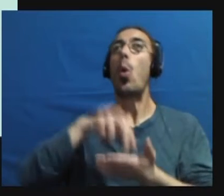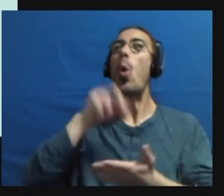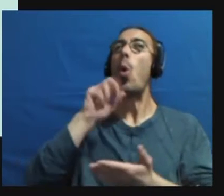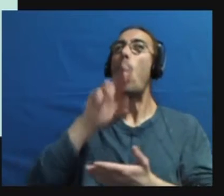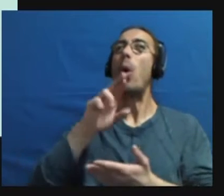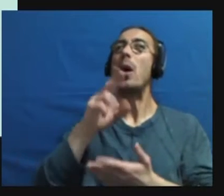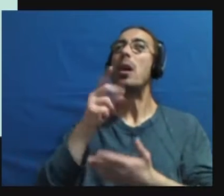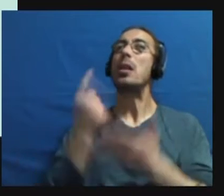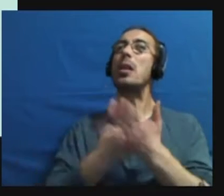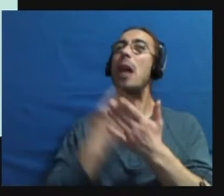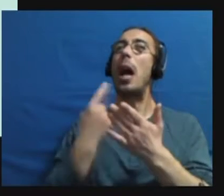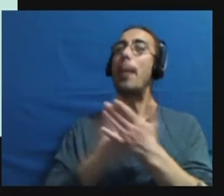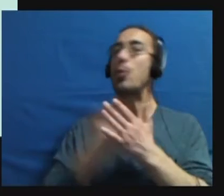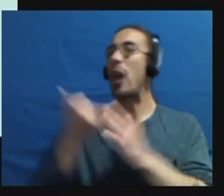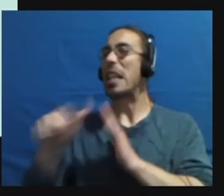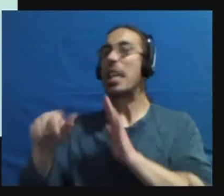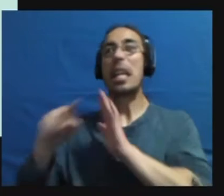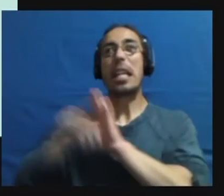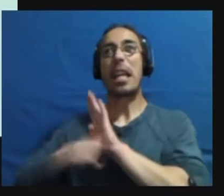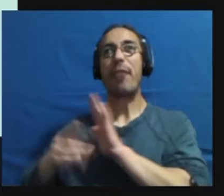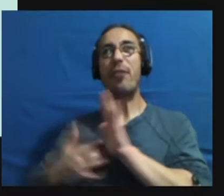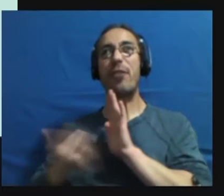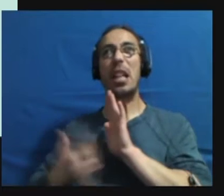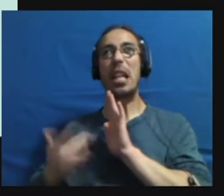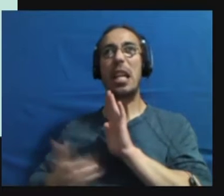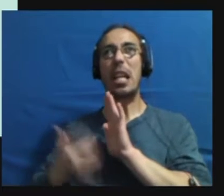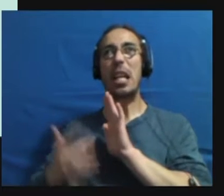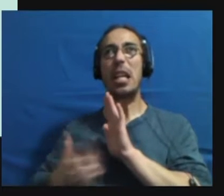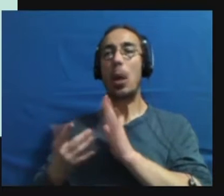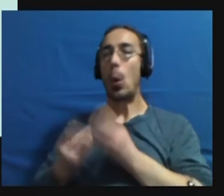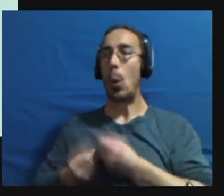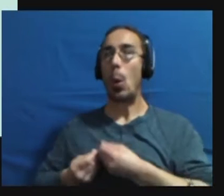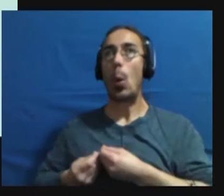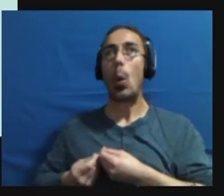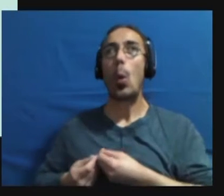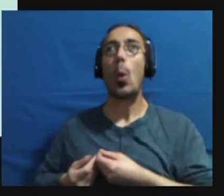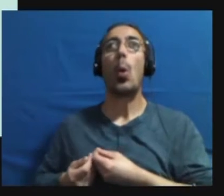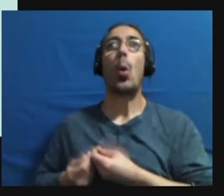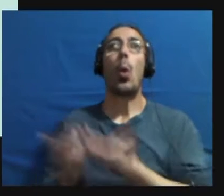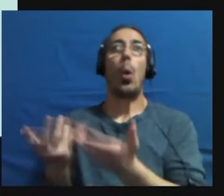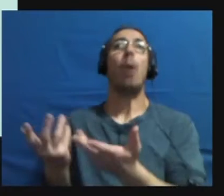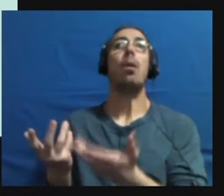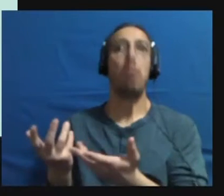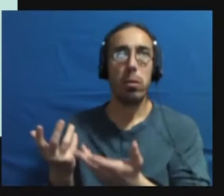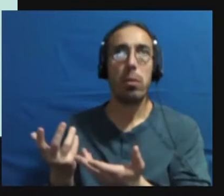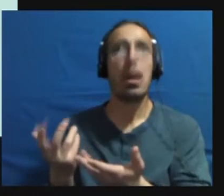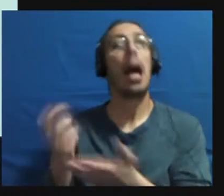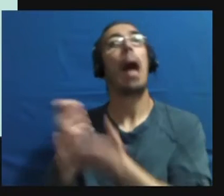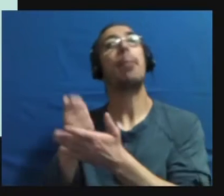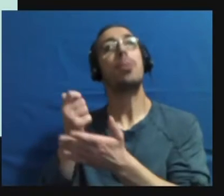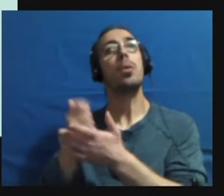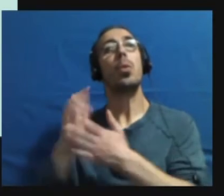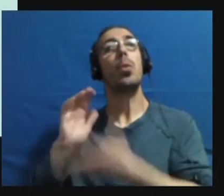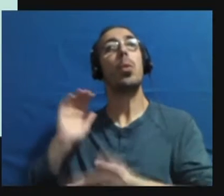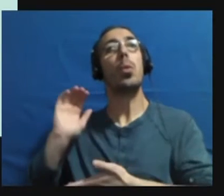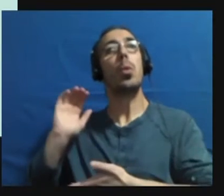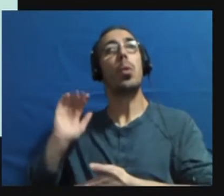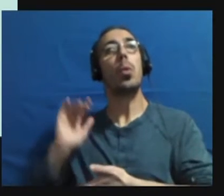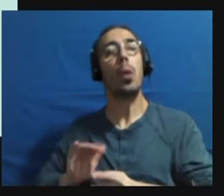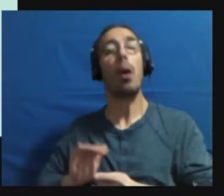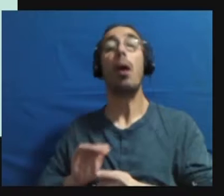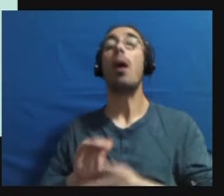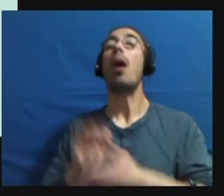those negative feelings that are building up inside the body. And self regulation, though, in general, I want to